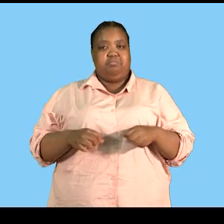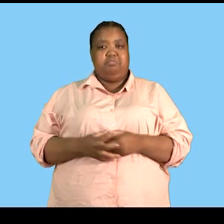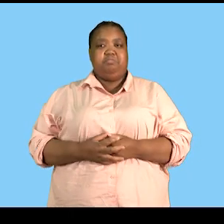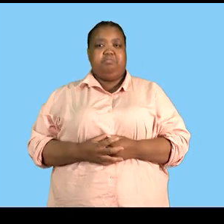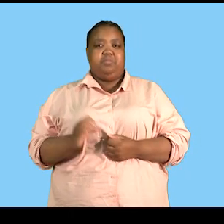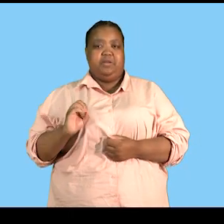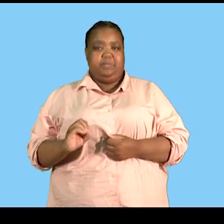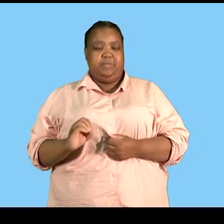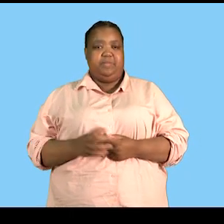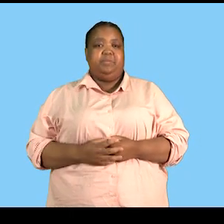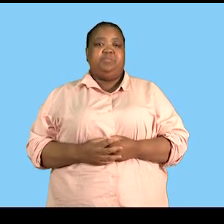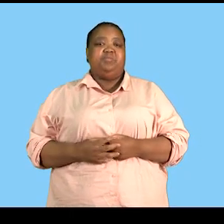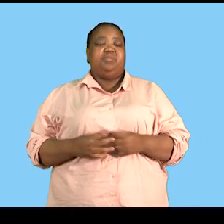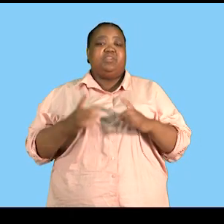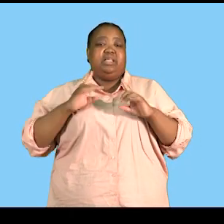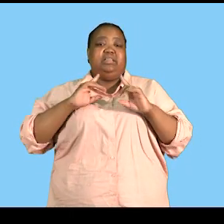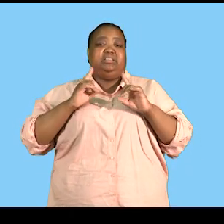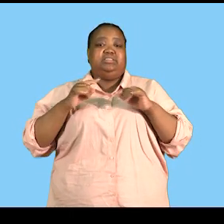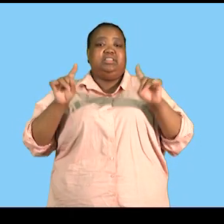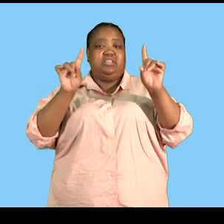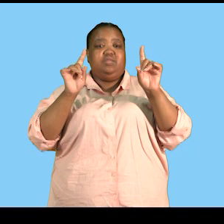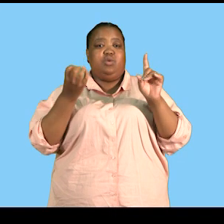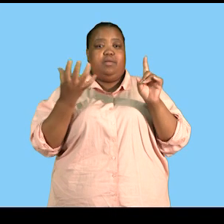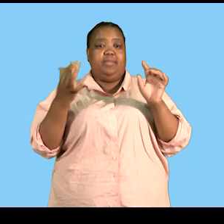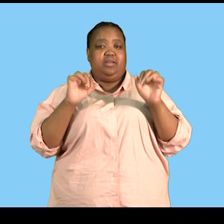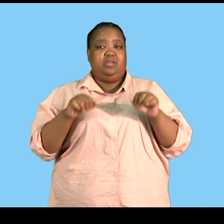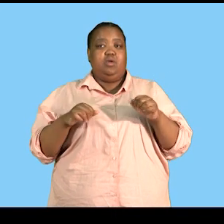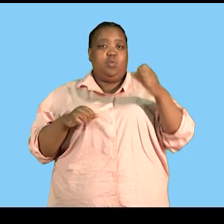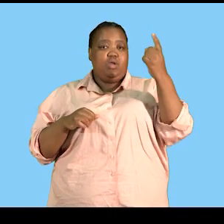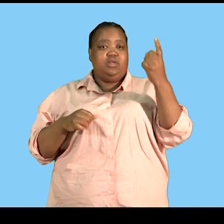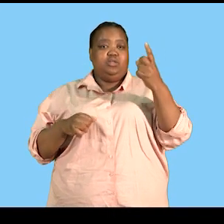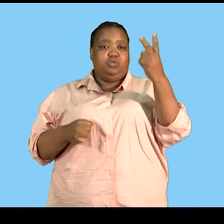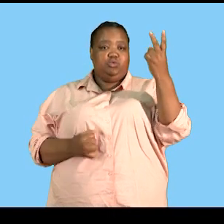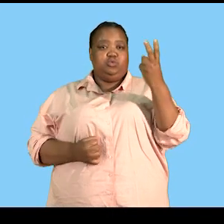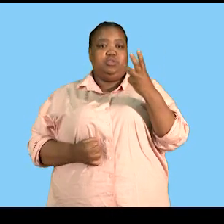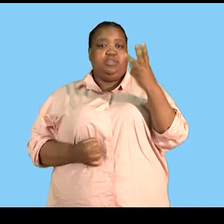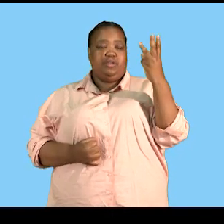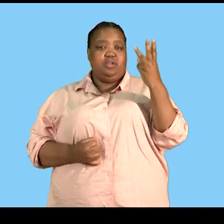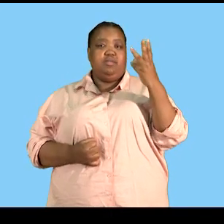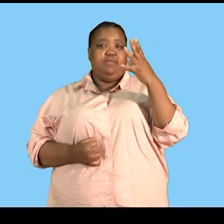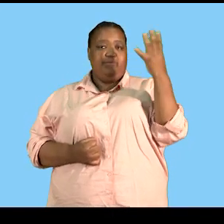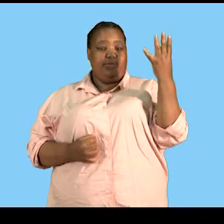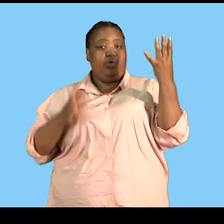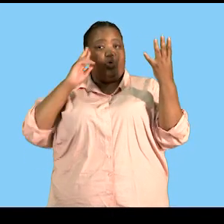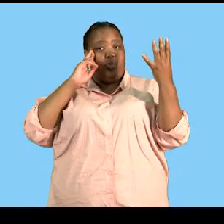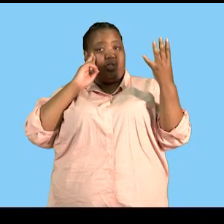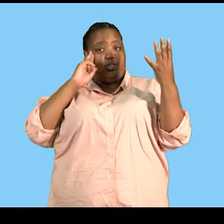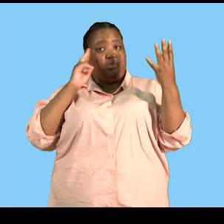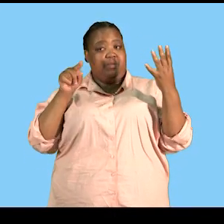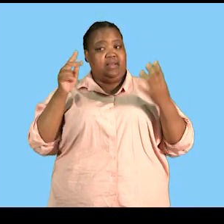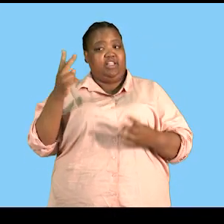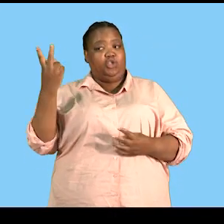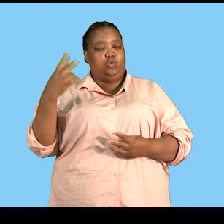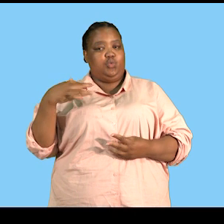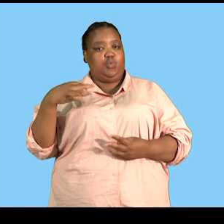1, 1, and nothing. So how many successful? 1, 2, 3, 4,